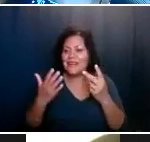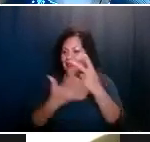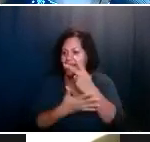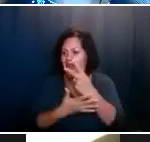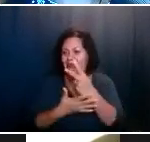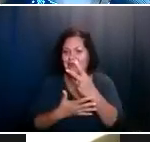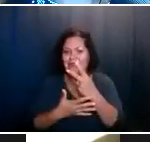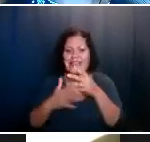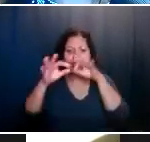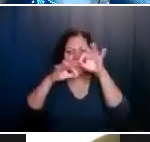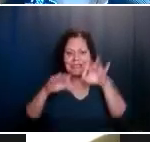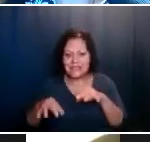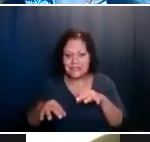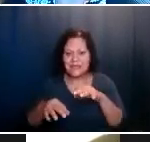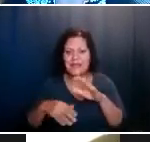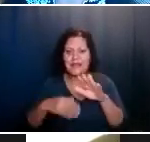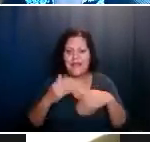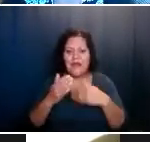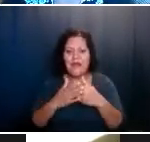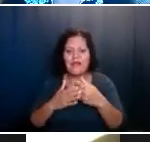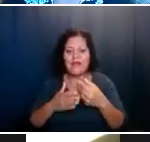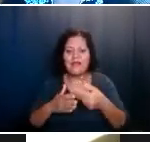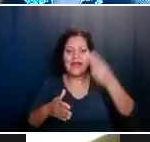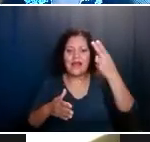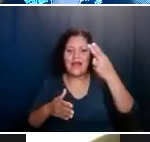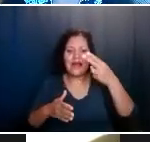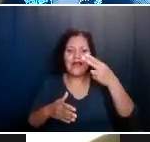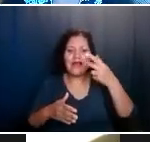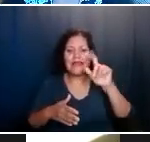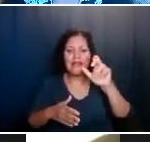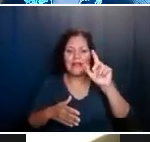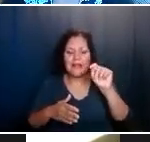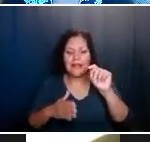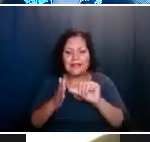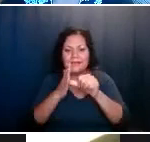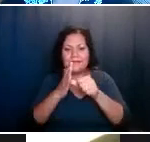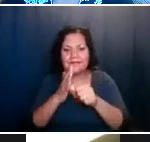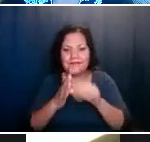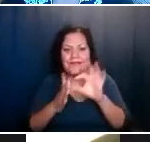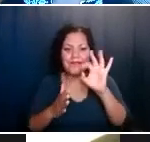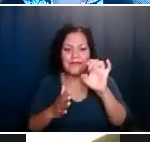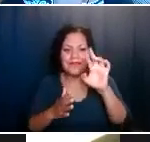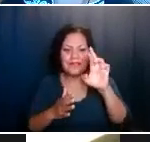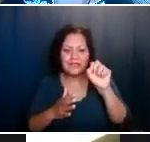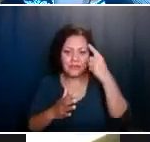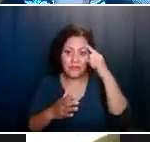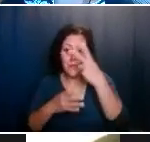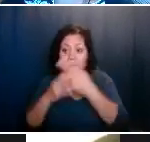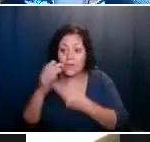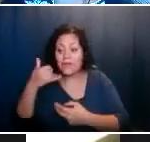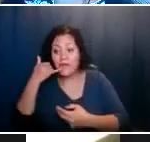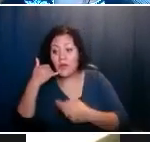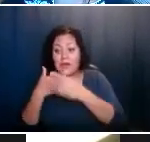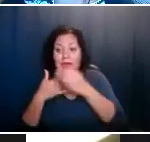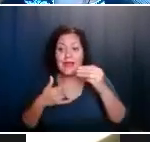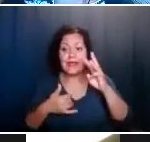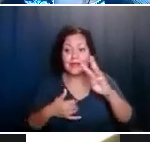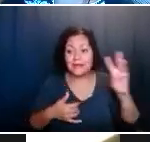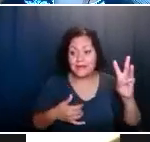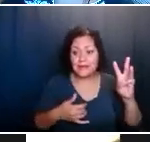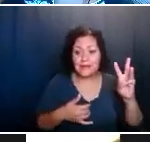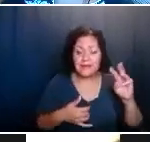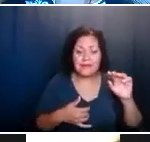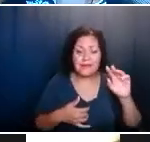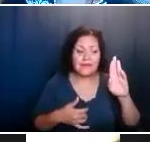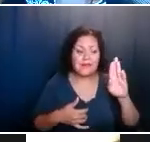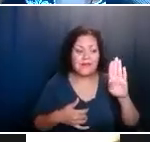the highlighted features for both the phone. You're going to see some things up here that are just